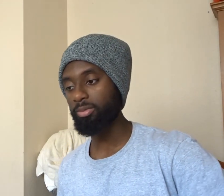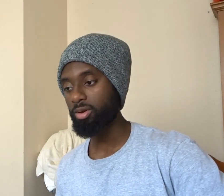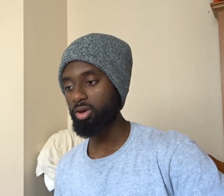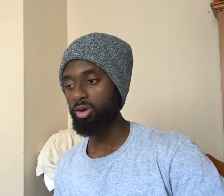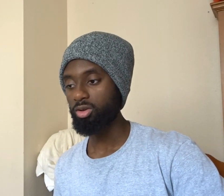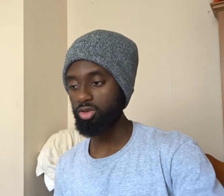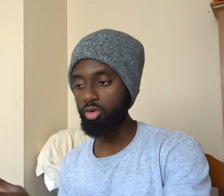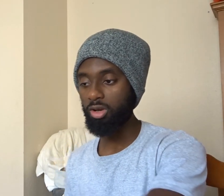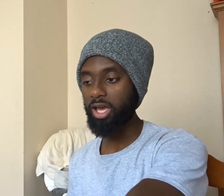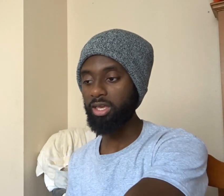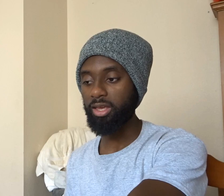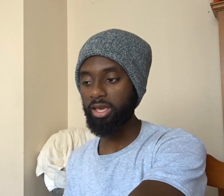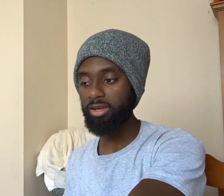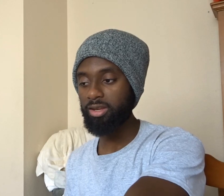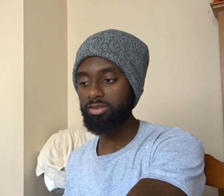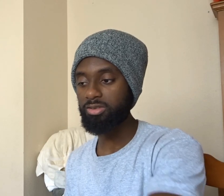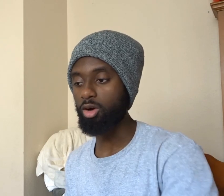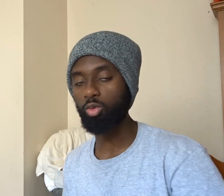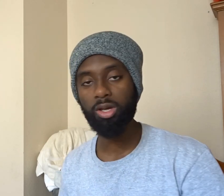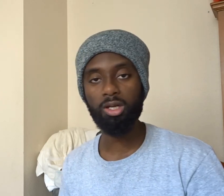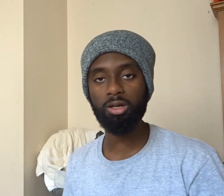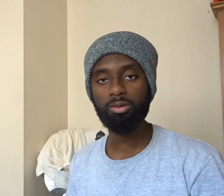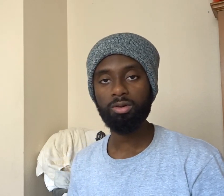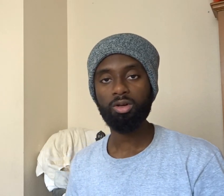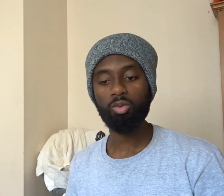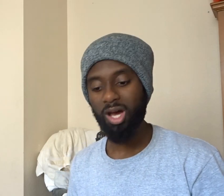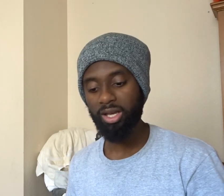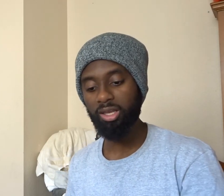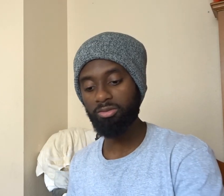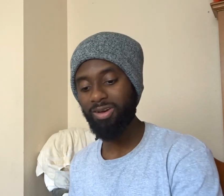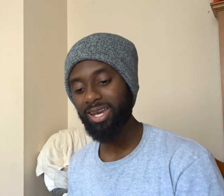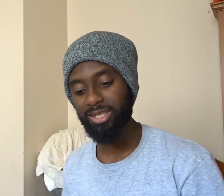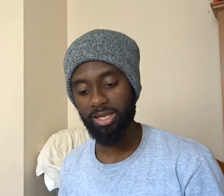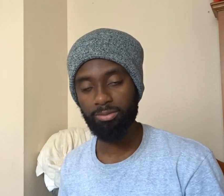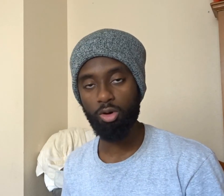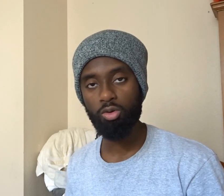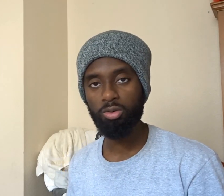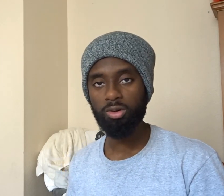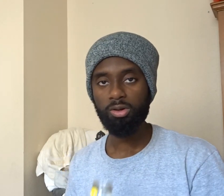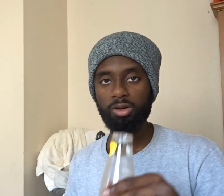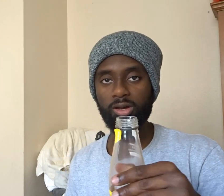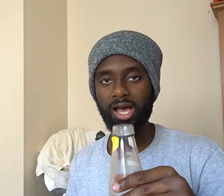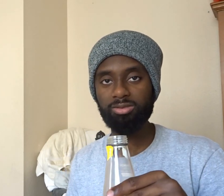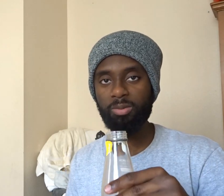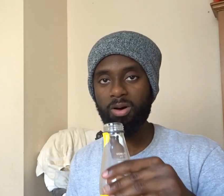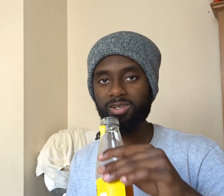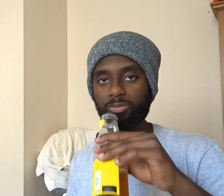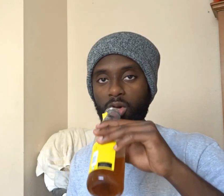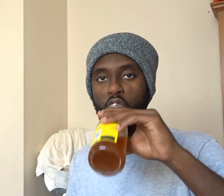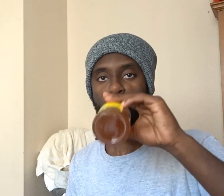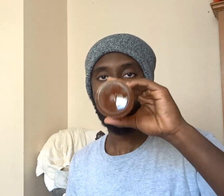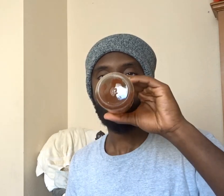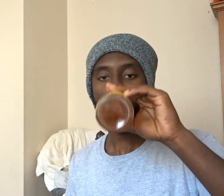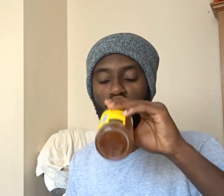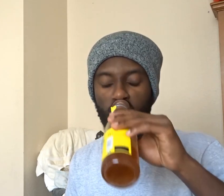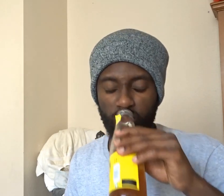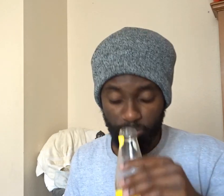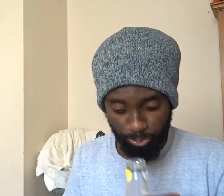job in this arena without getting validated, bro. How is that possible?